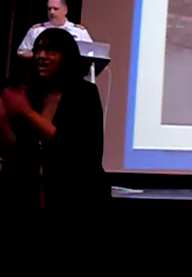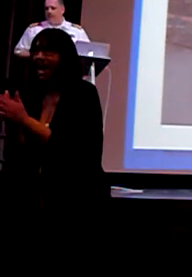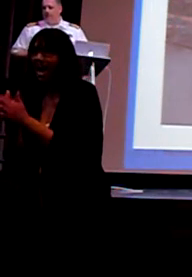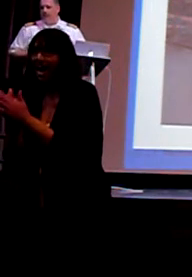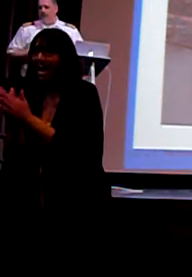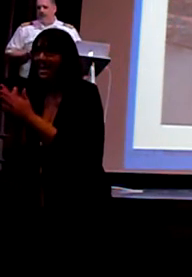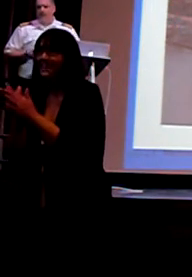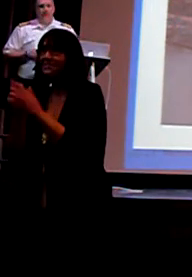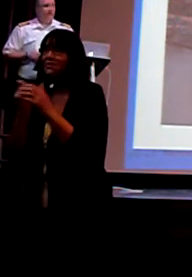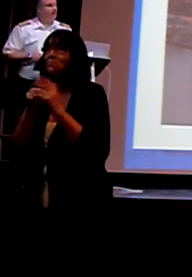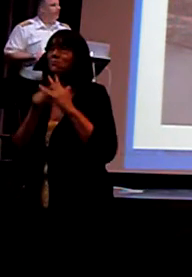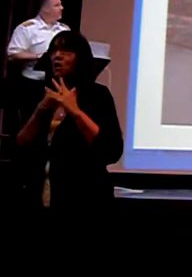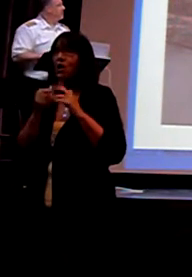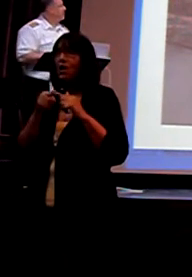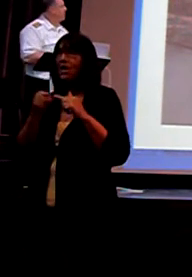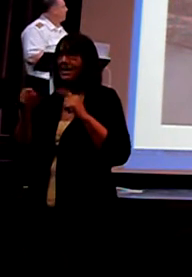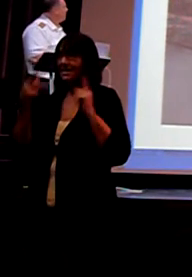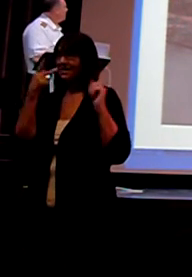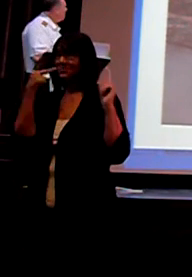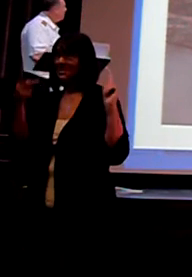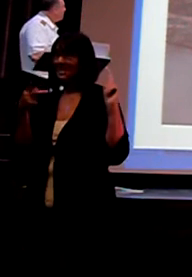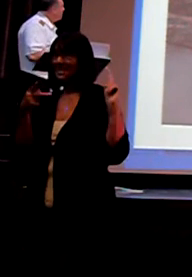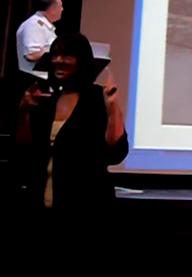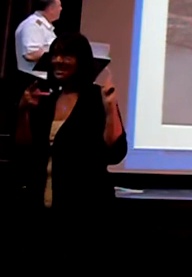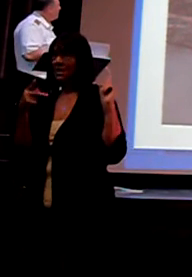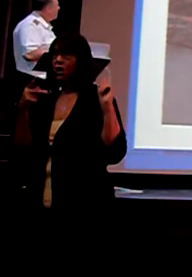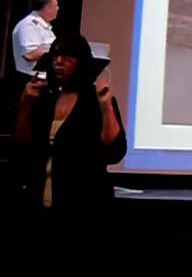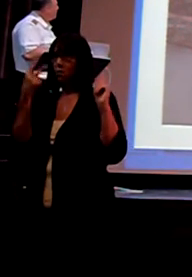And you can see,